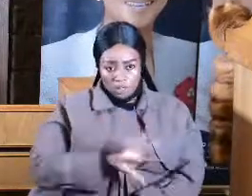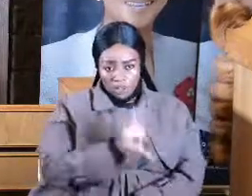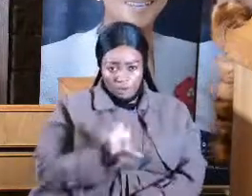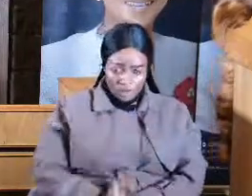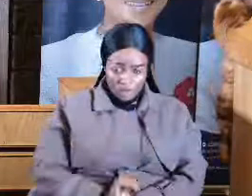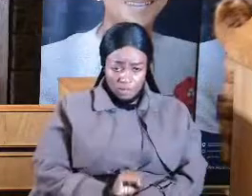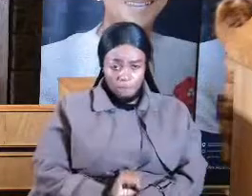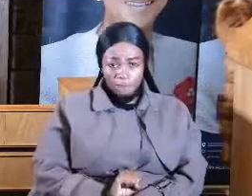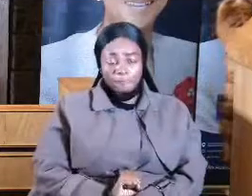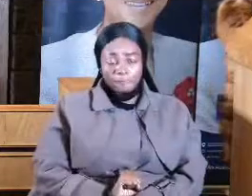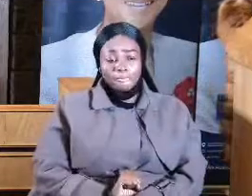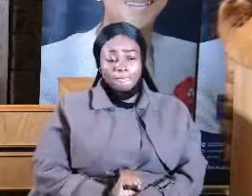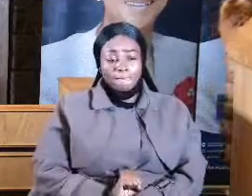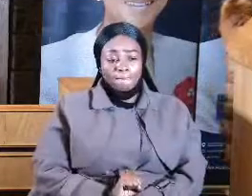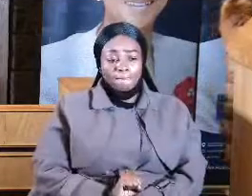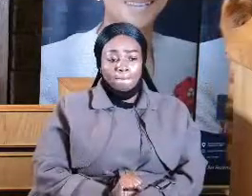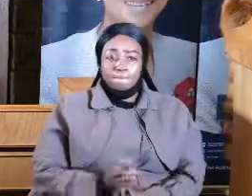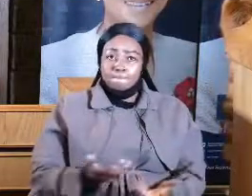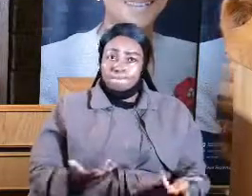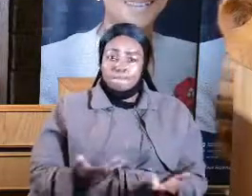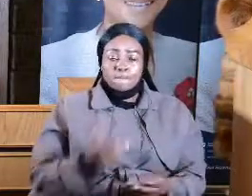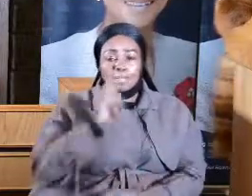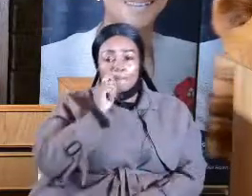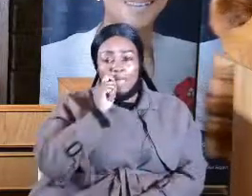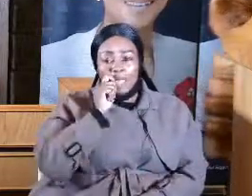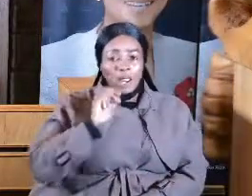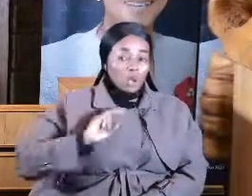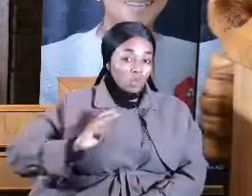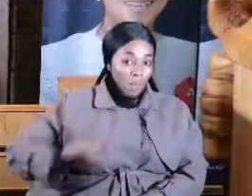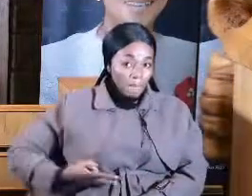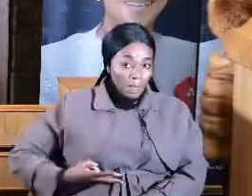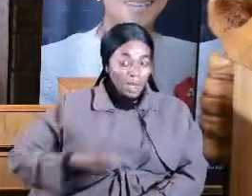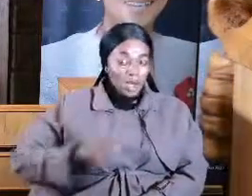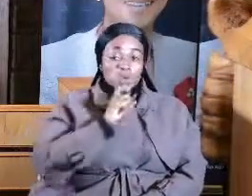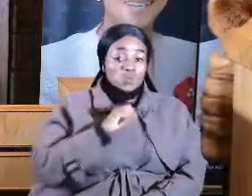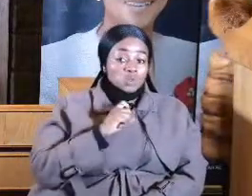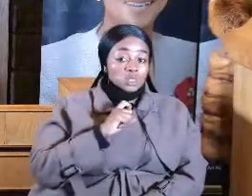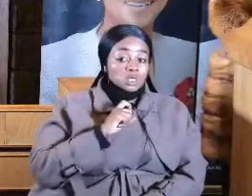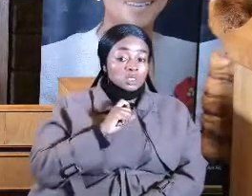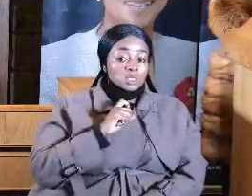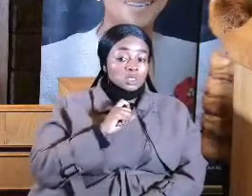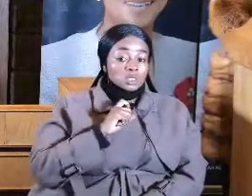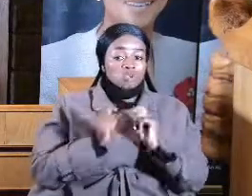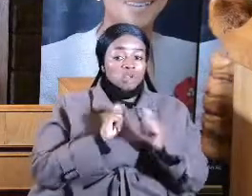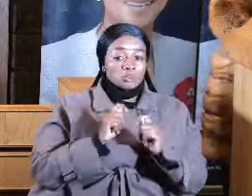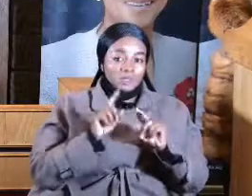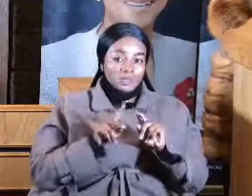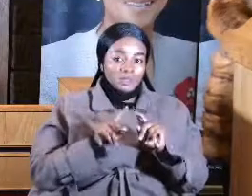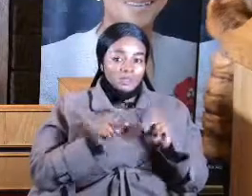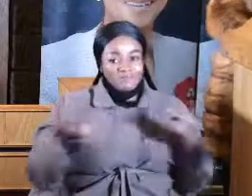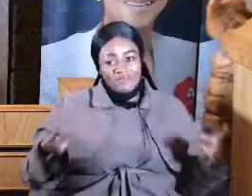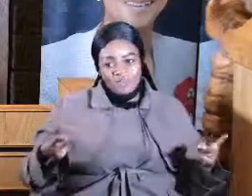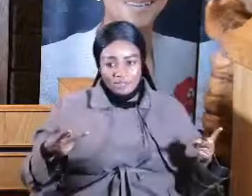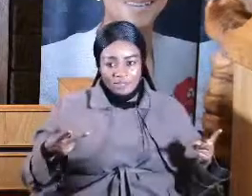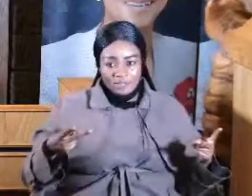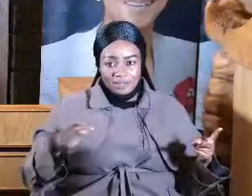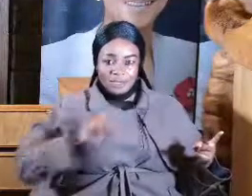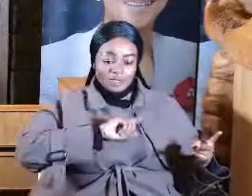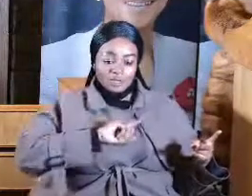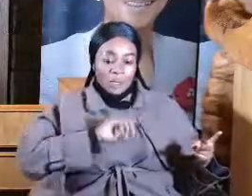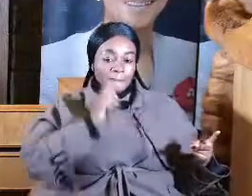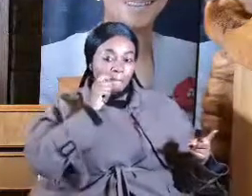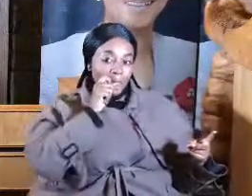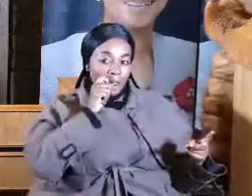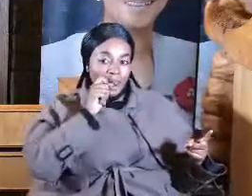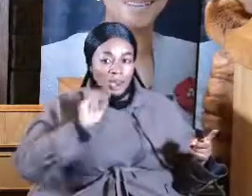And men and women use transport differently. That is why men and women